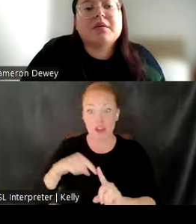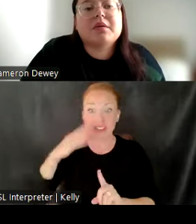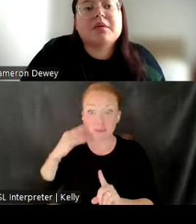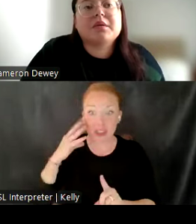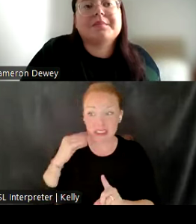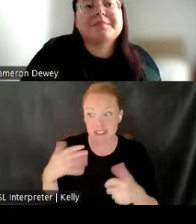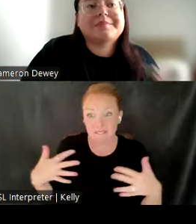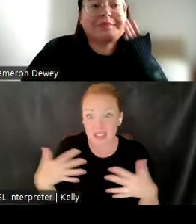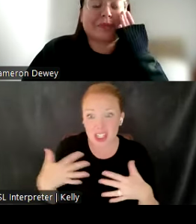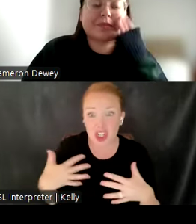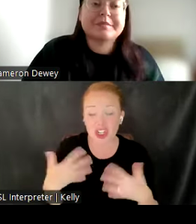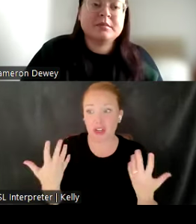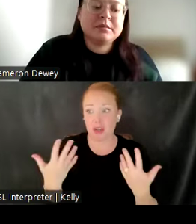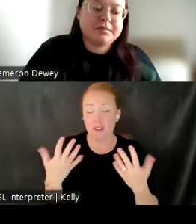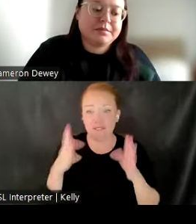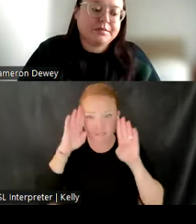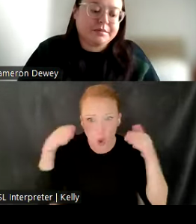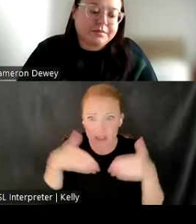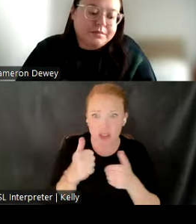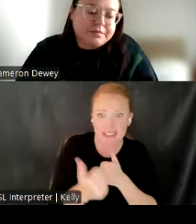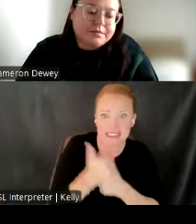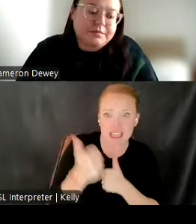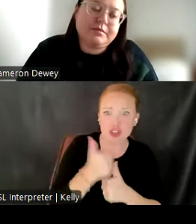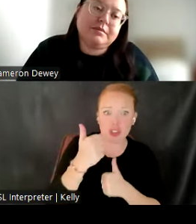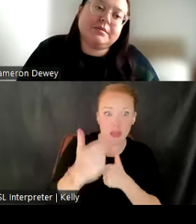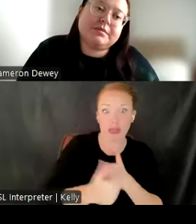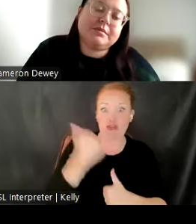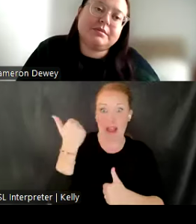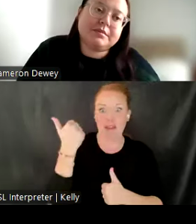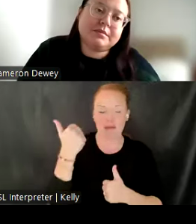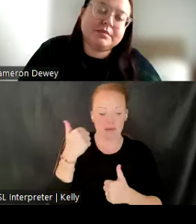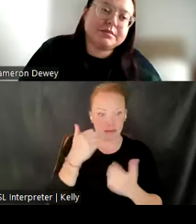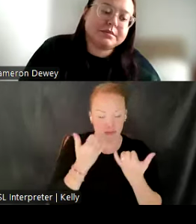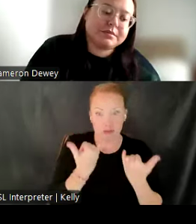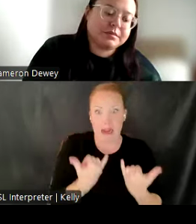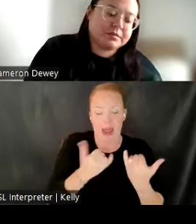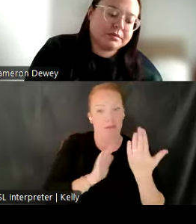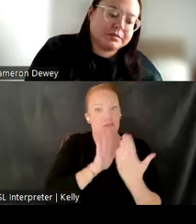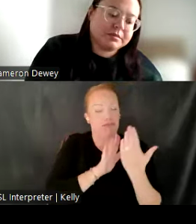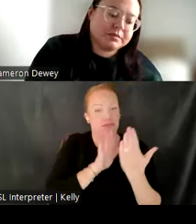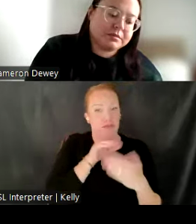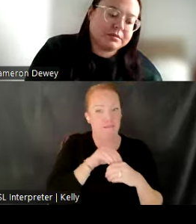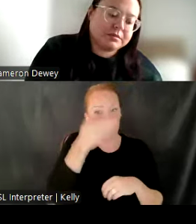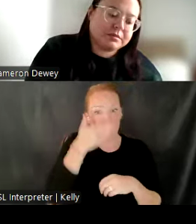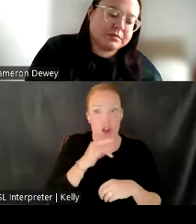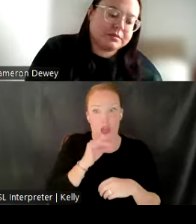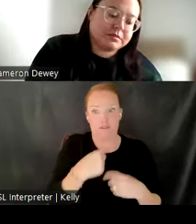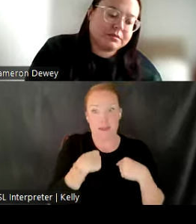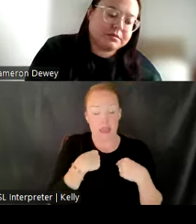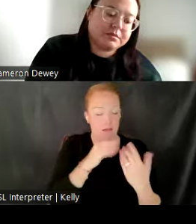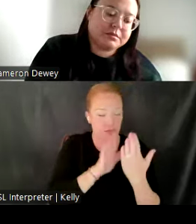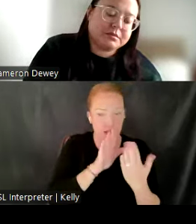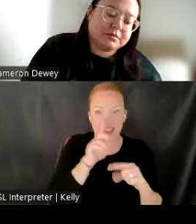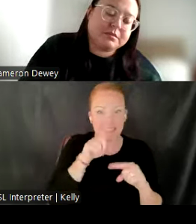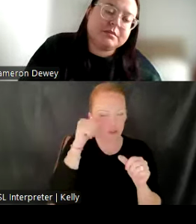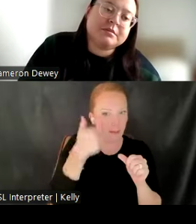on the danger and the threat that is facing them and harming them, they may not be able to